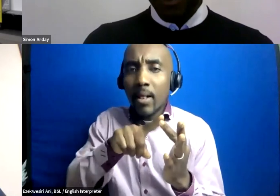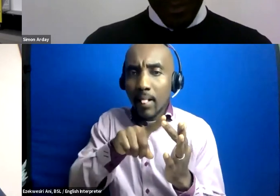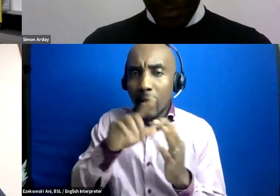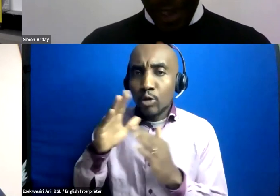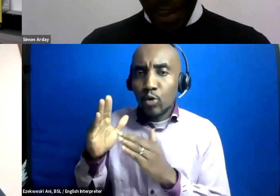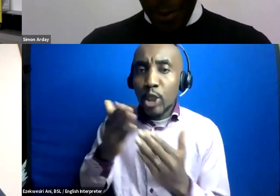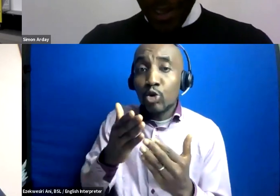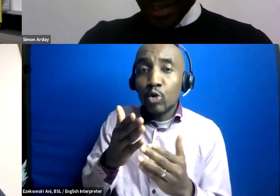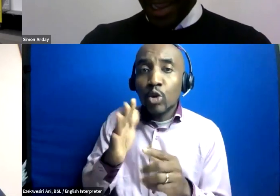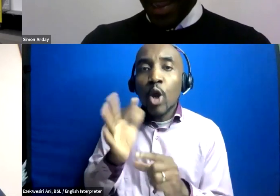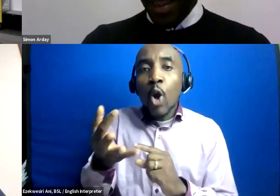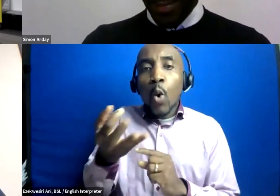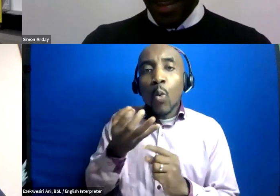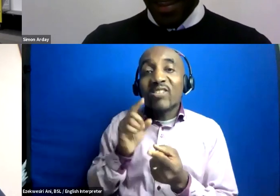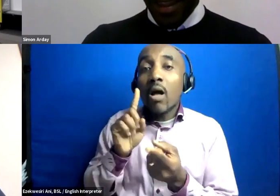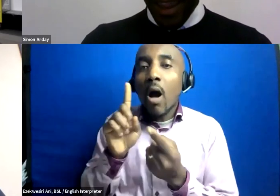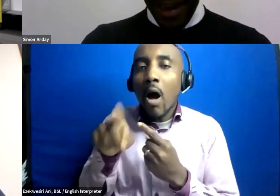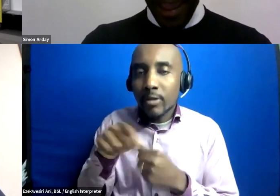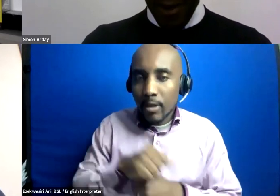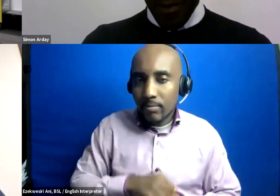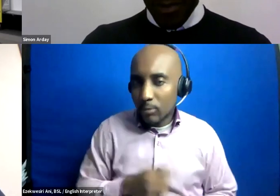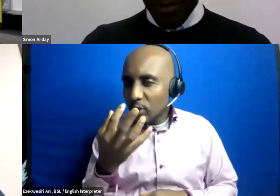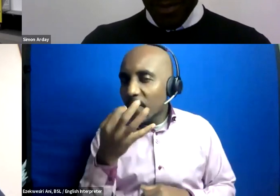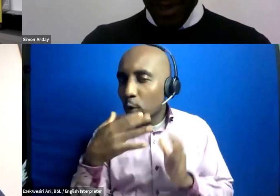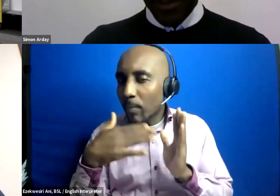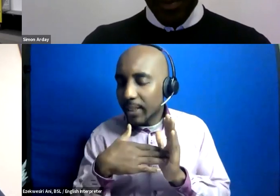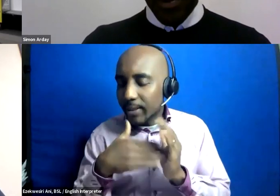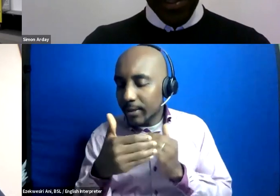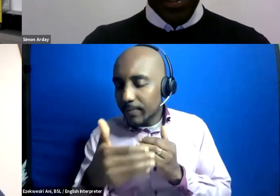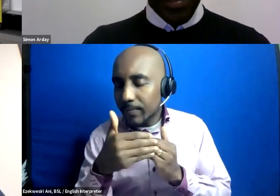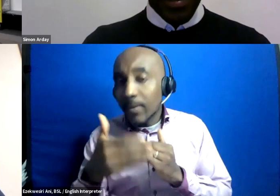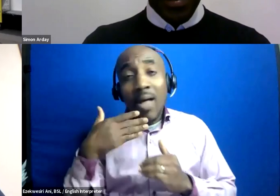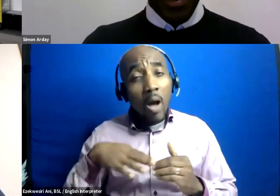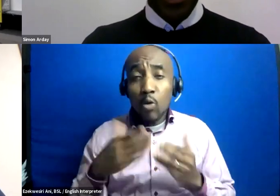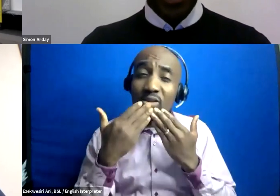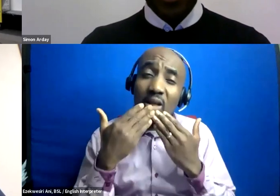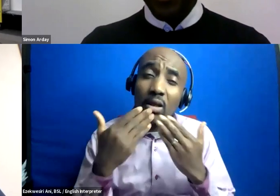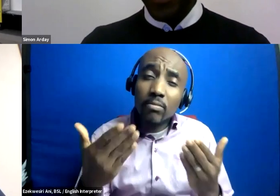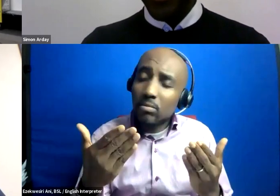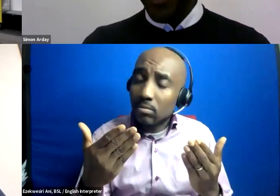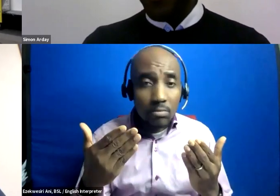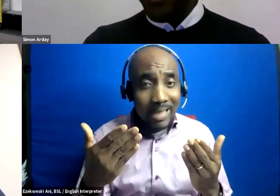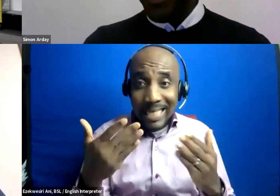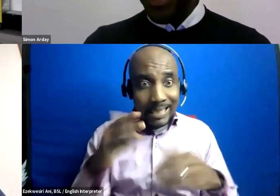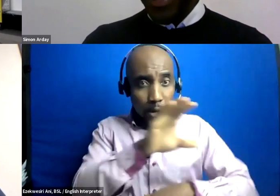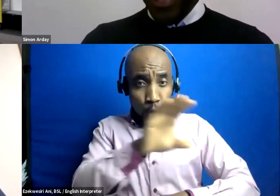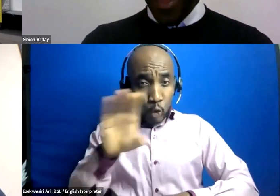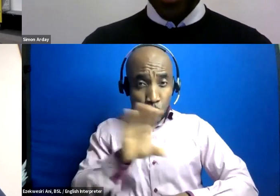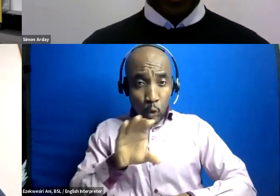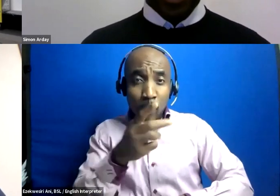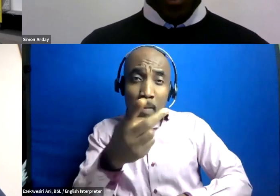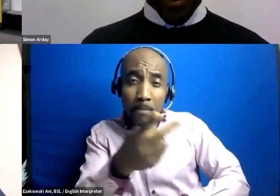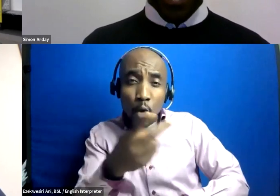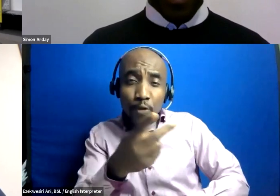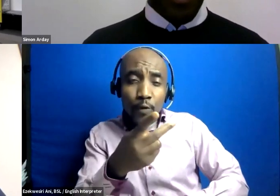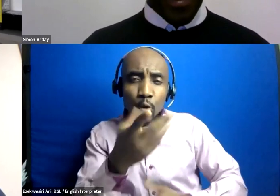So I wanted to say again how much of a privilege it is to kind of share this space with both of you. And